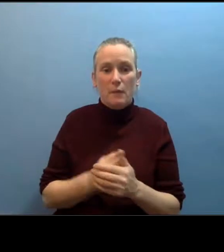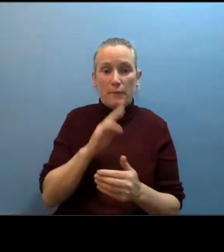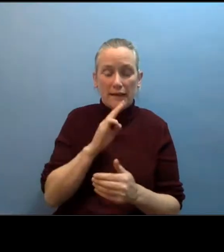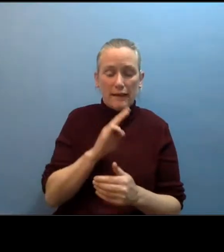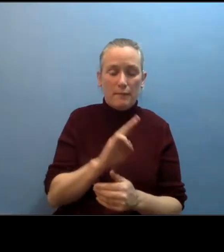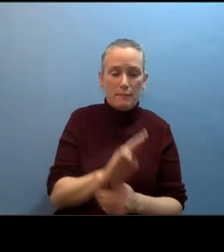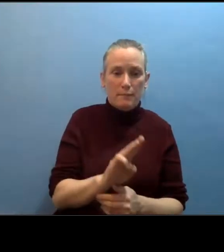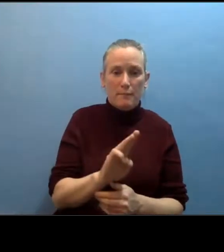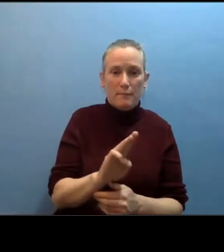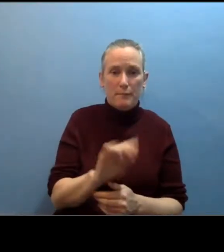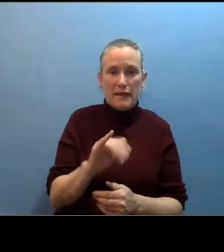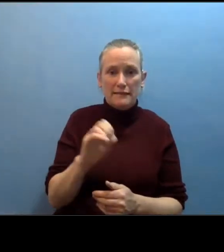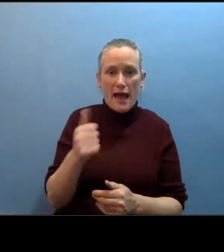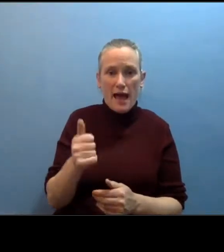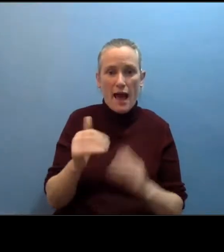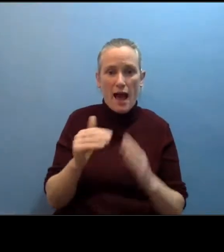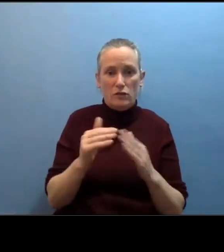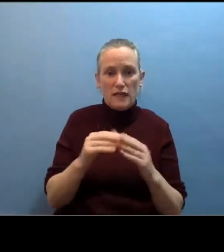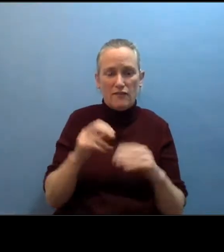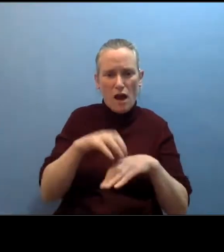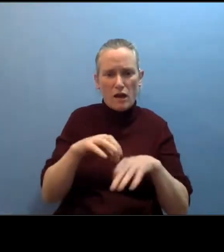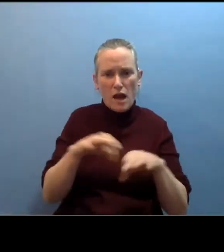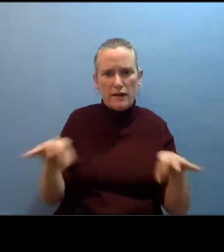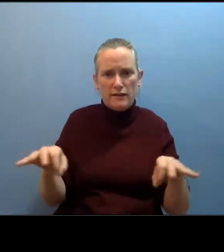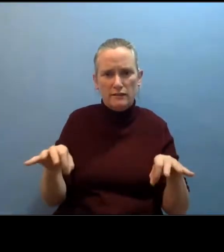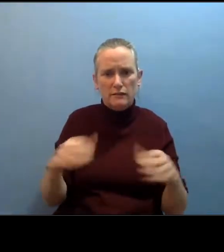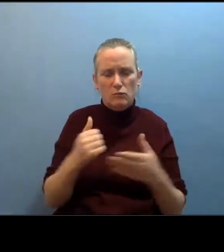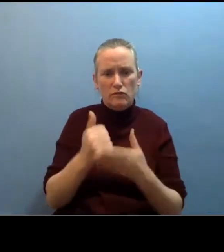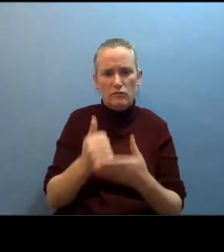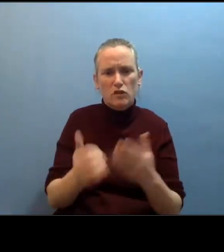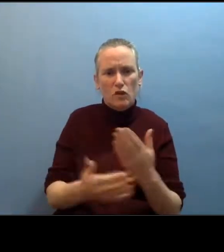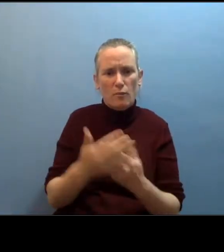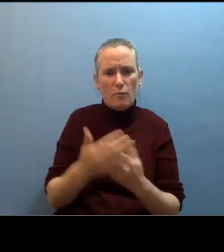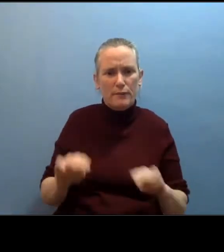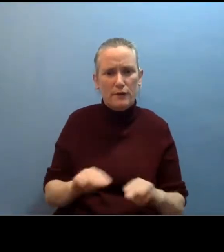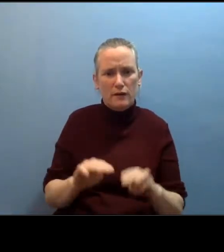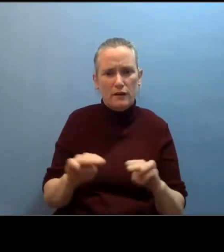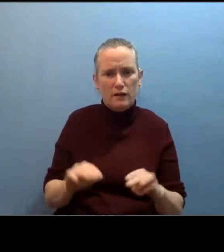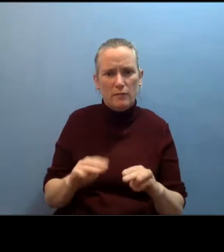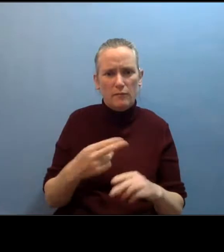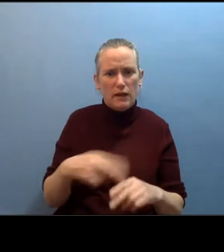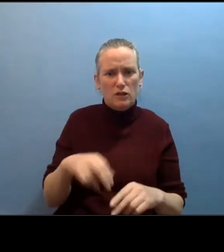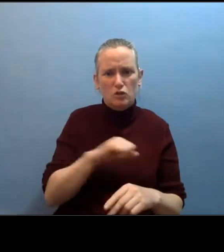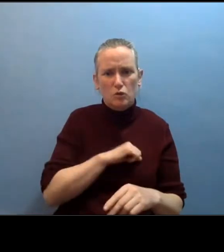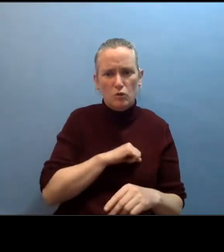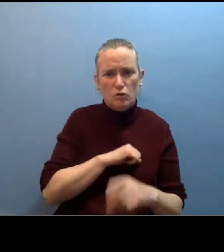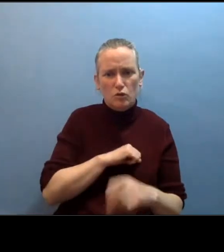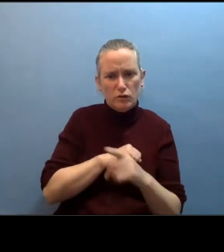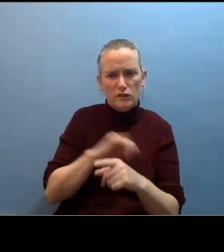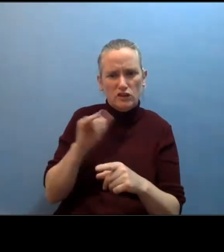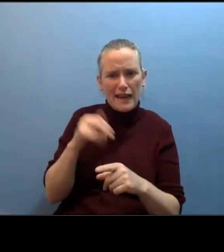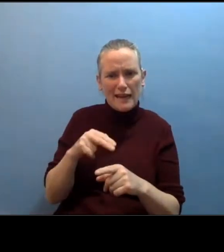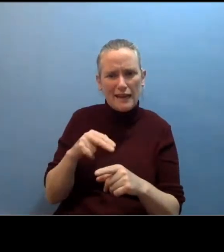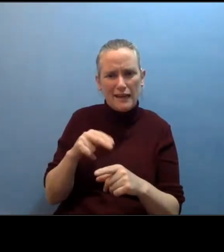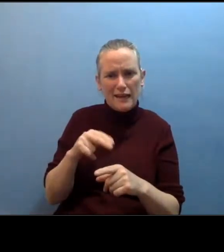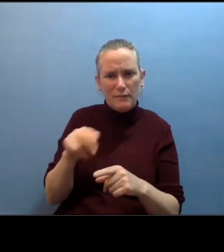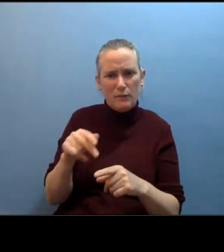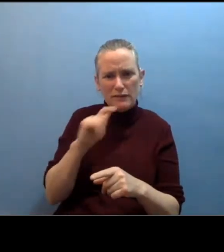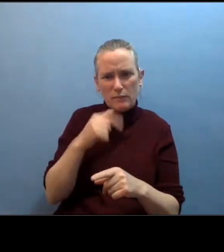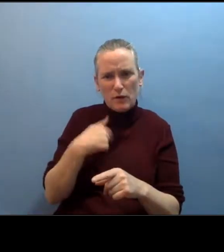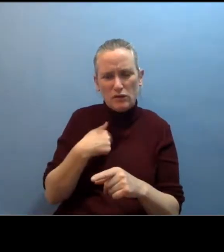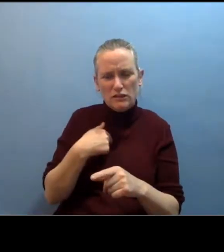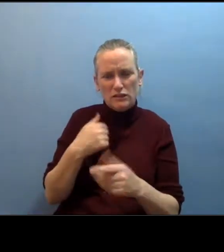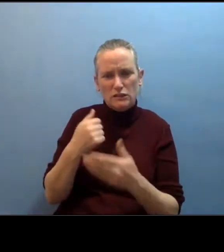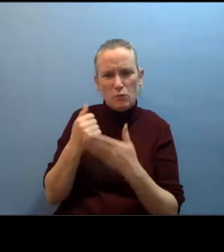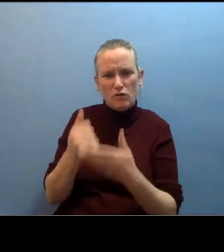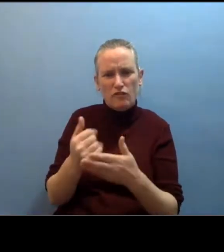have online supports for young people, but I'm not sure, Jen, you might be able to tell me about their supports for families